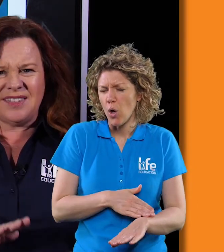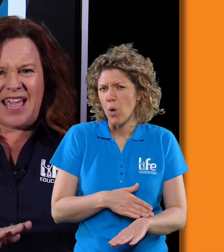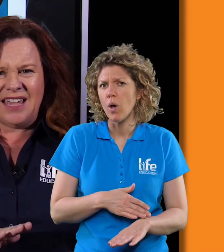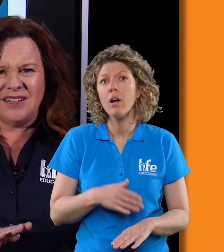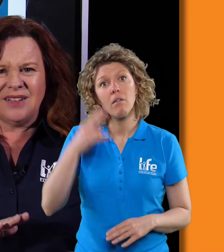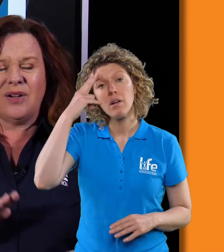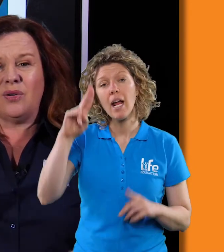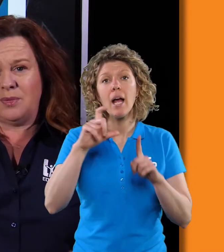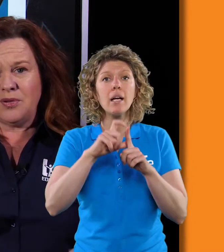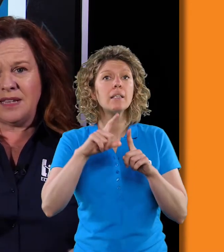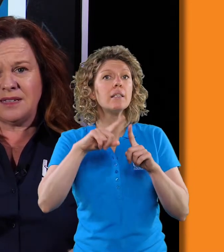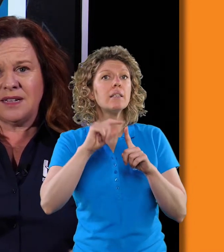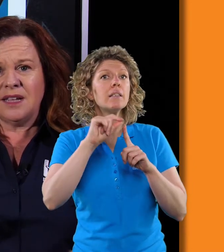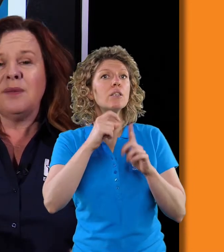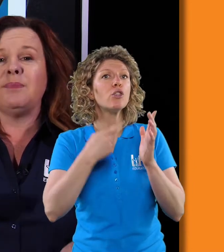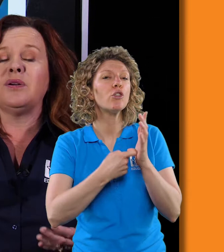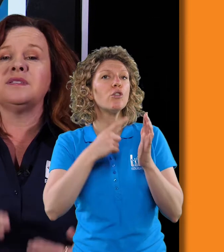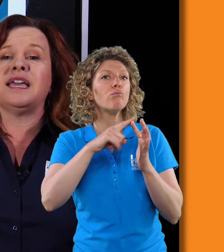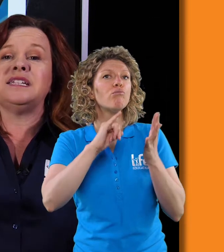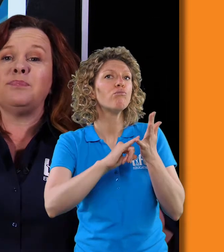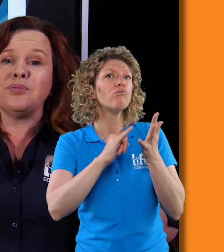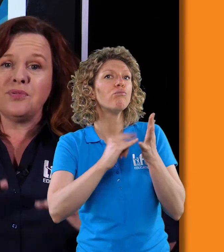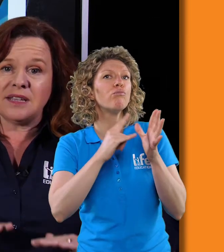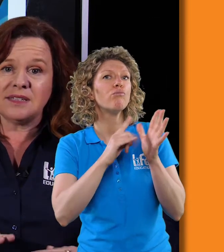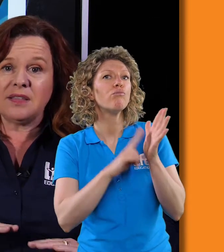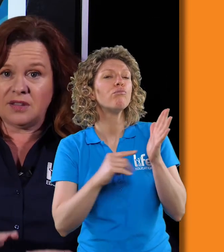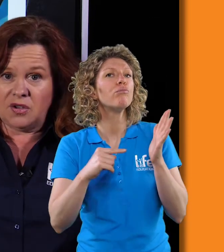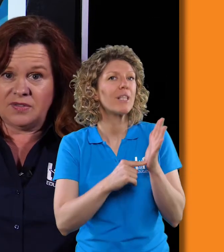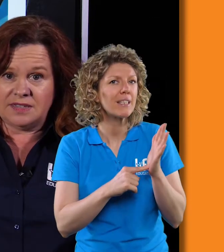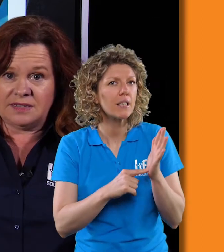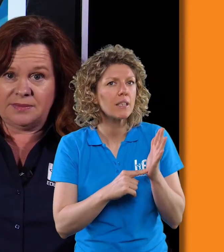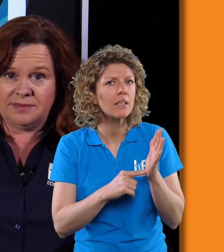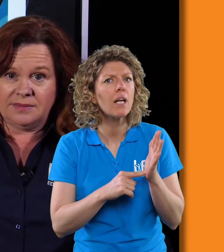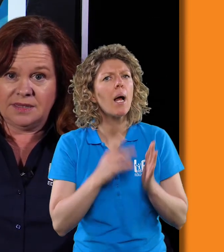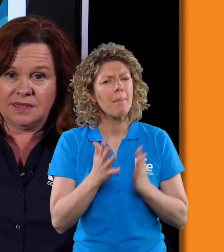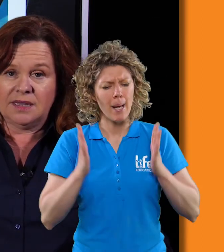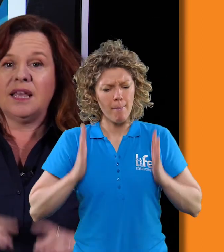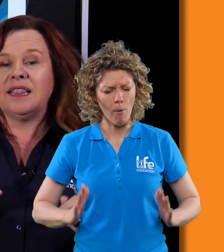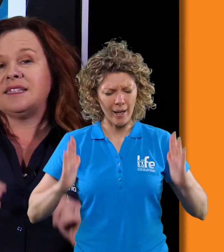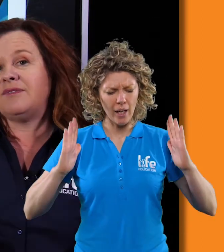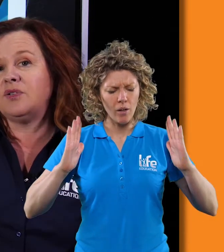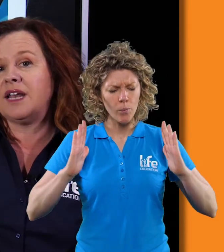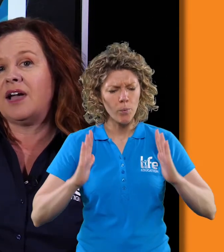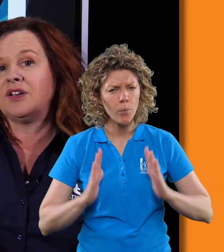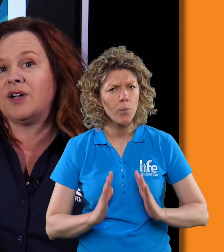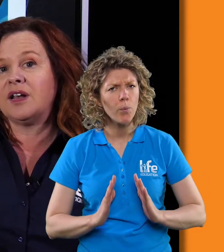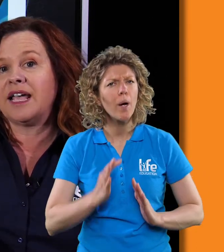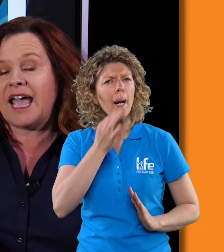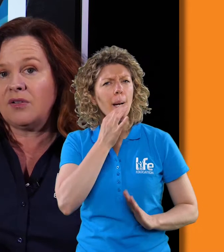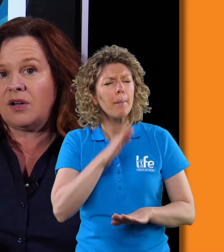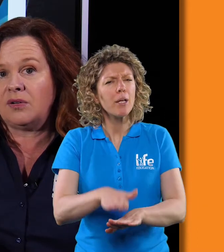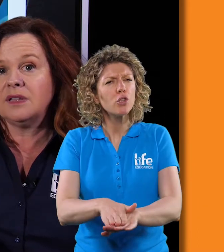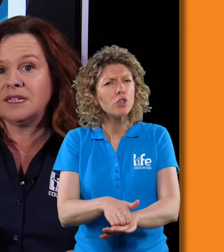feel sad or depressed, but because they depress the nervous system. Let's have a look at how a drug